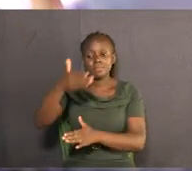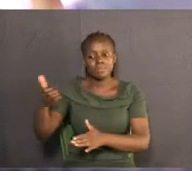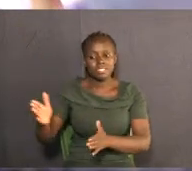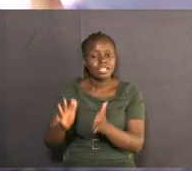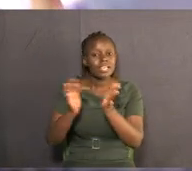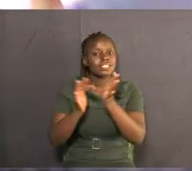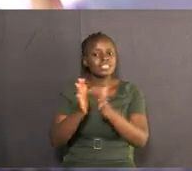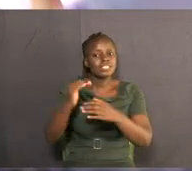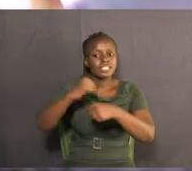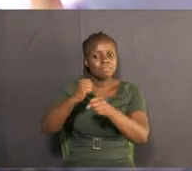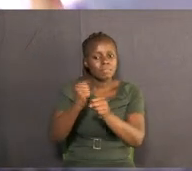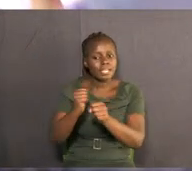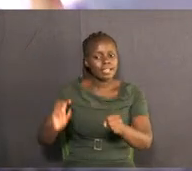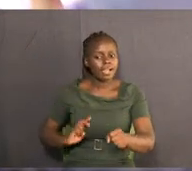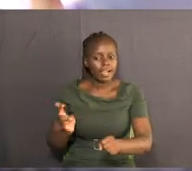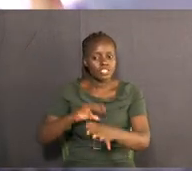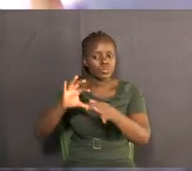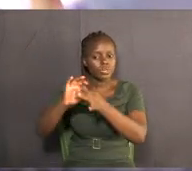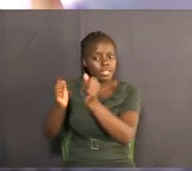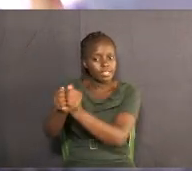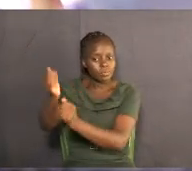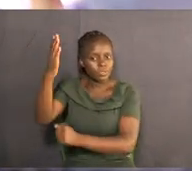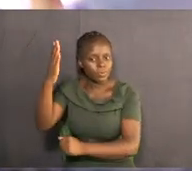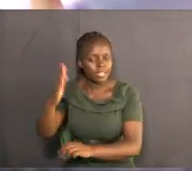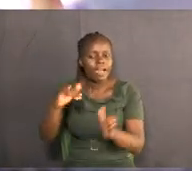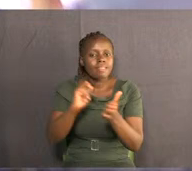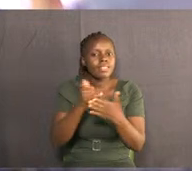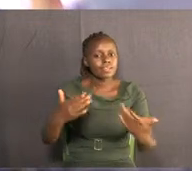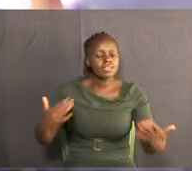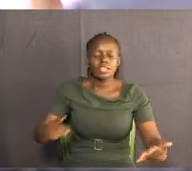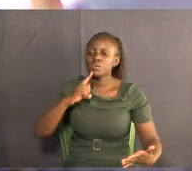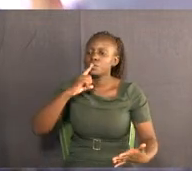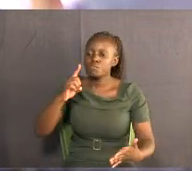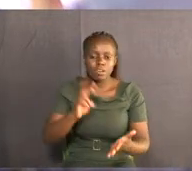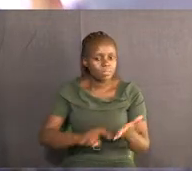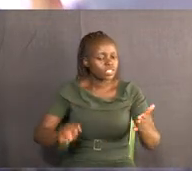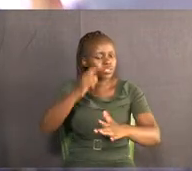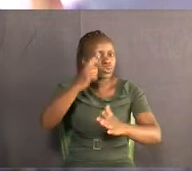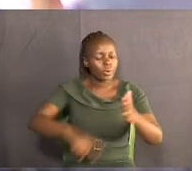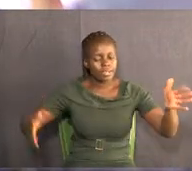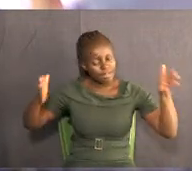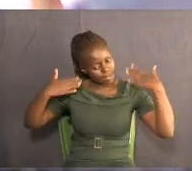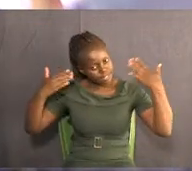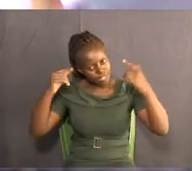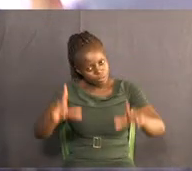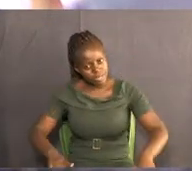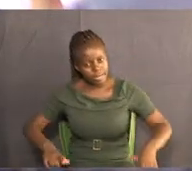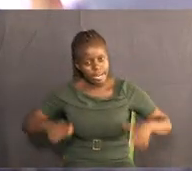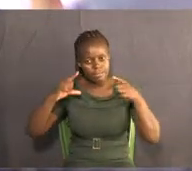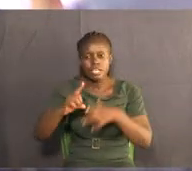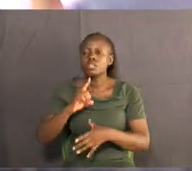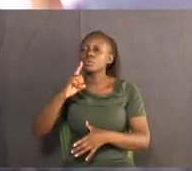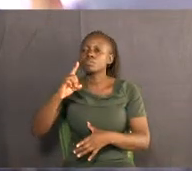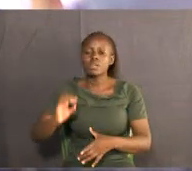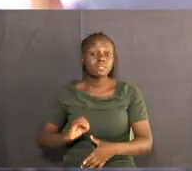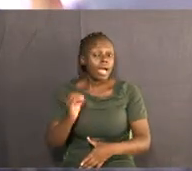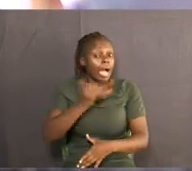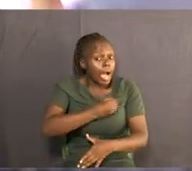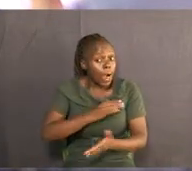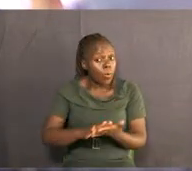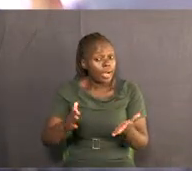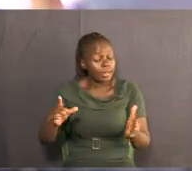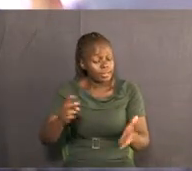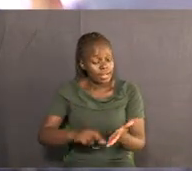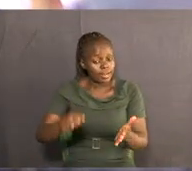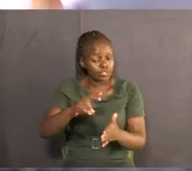God. The third thing that confirms our resurrection is eternal life. It confirms our resurrection. That is eternal